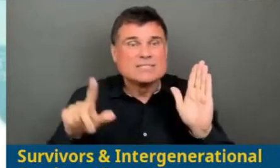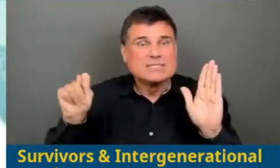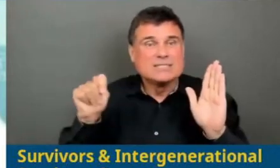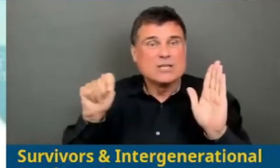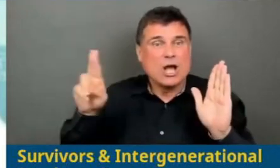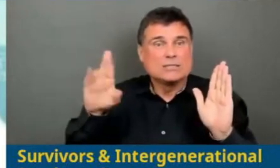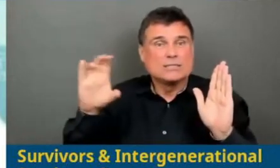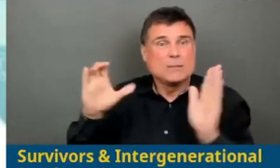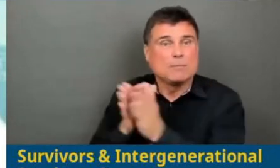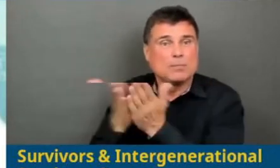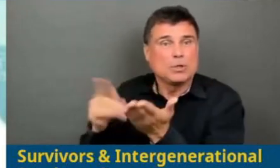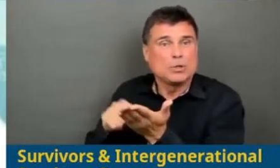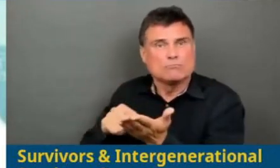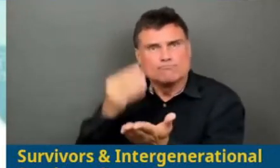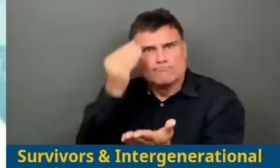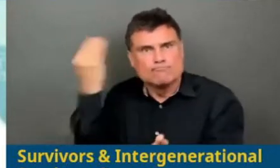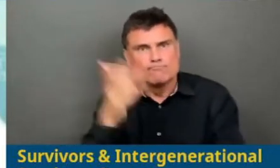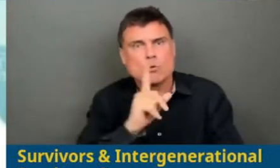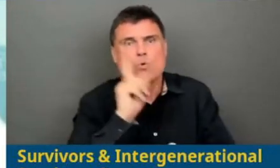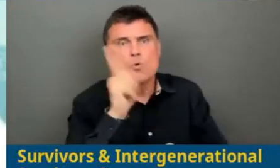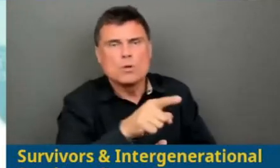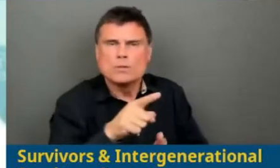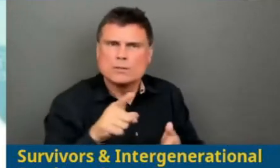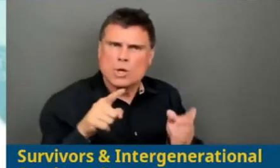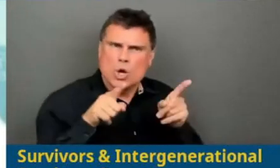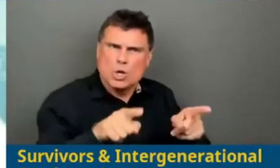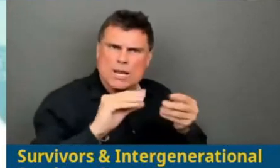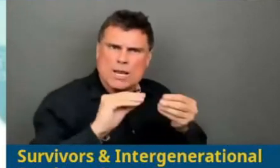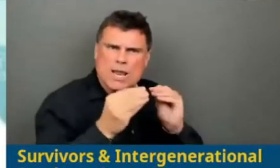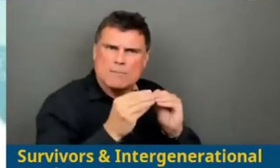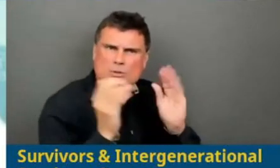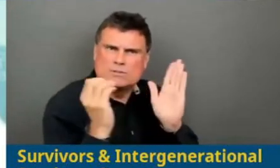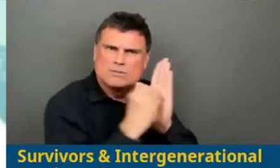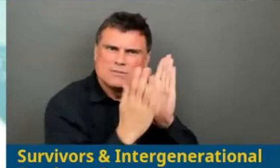Columbians understand the work that is needed to move forward.